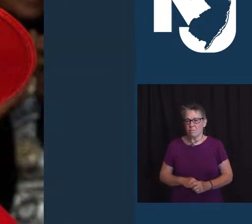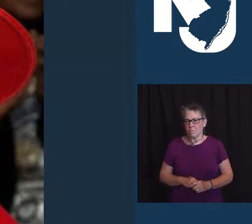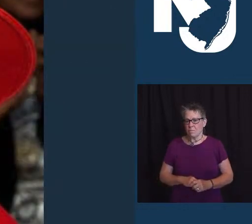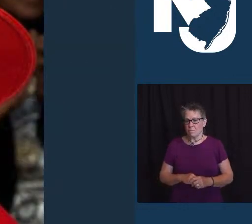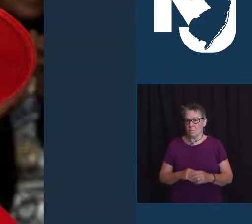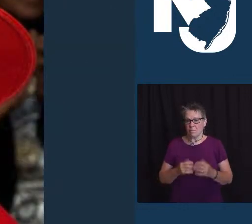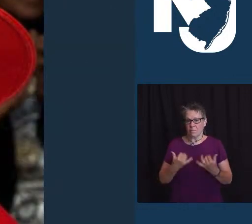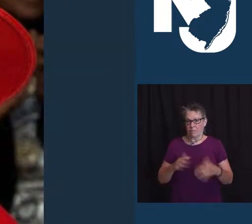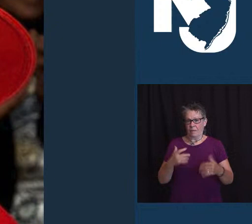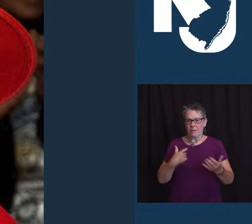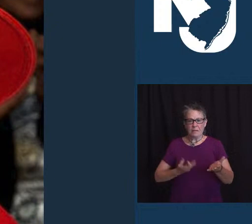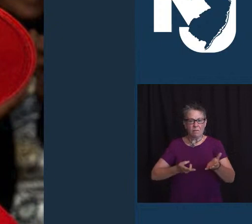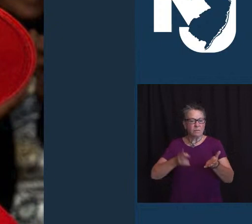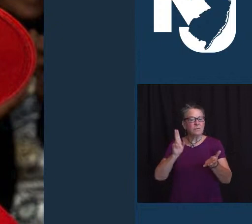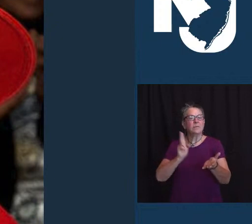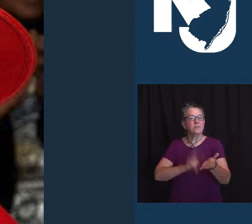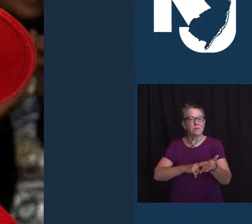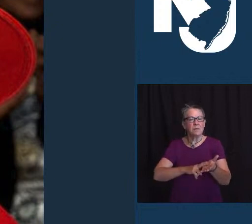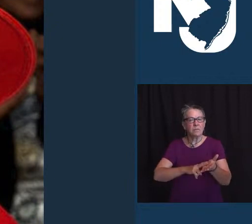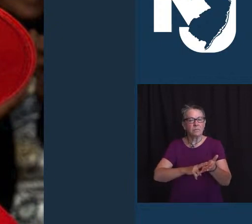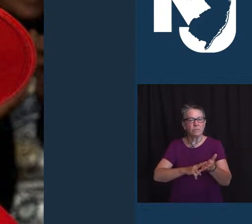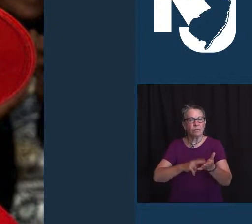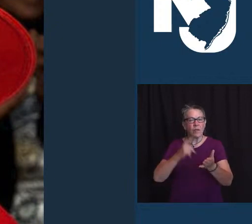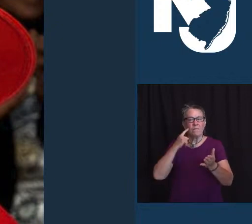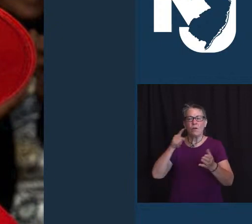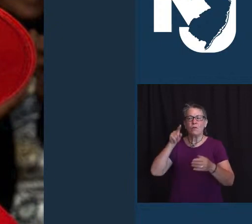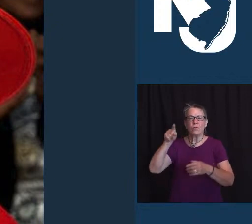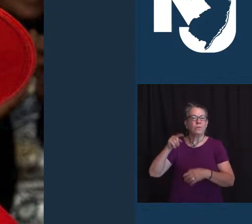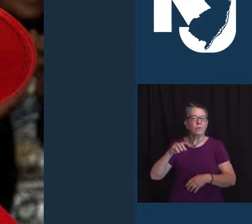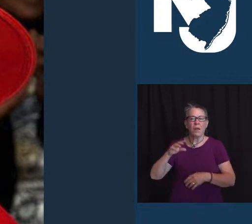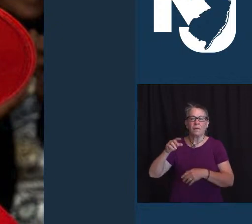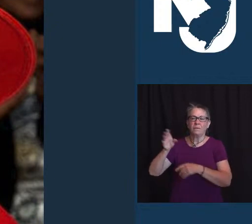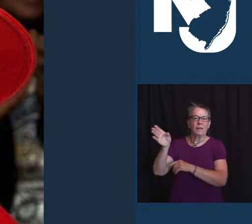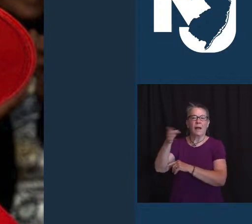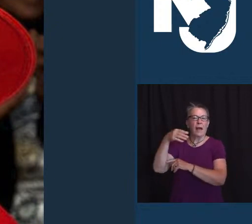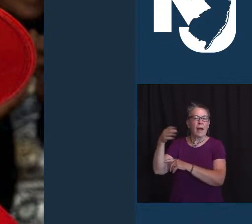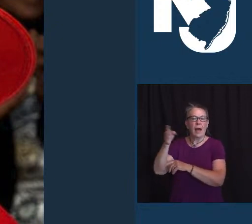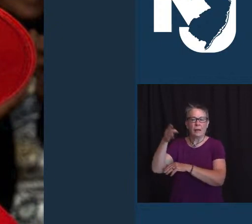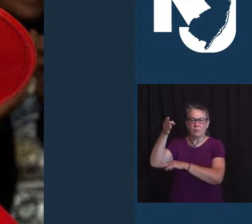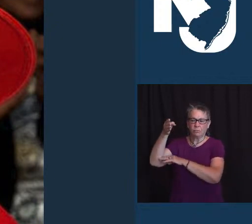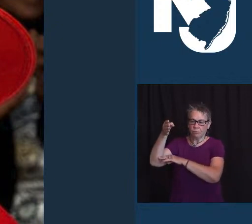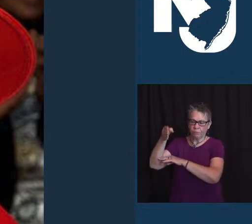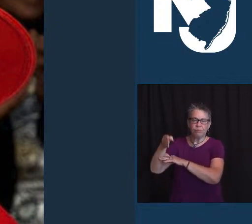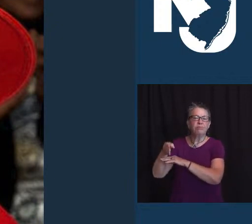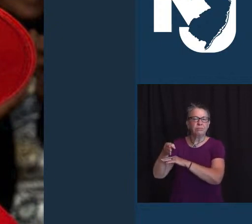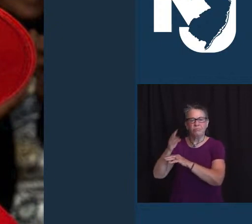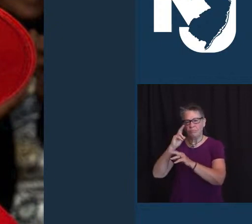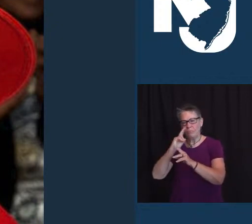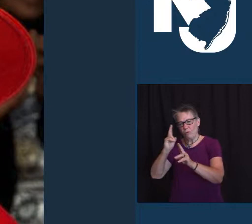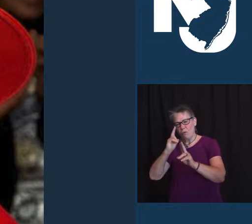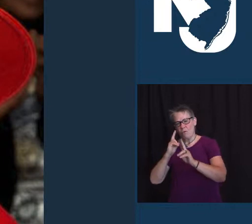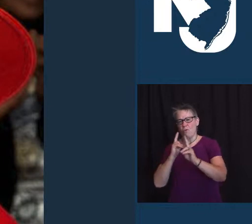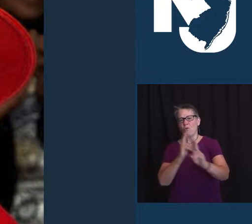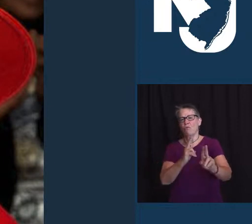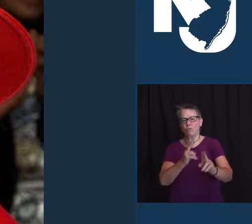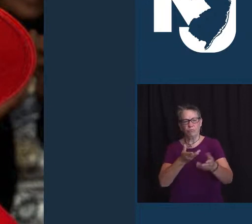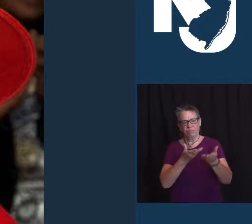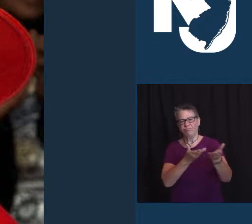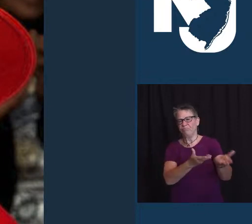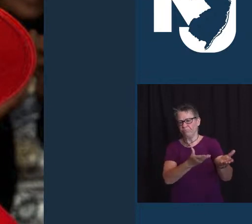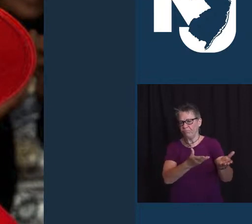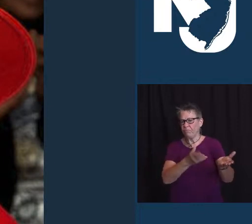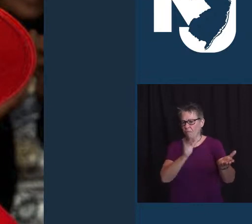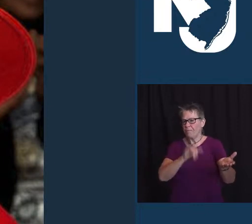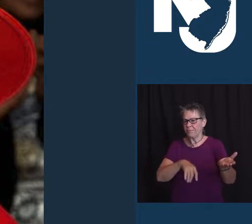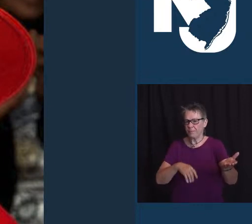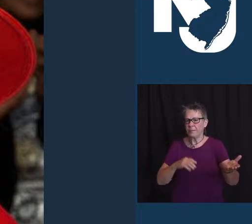flags statewide tomorrow, Tuesday, in honor of this giant, Gwendolyn Faison, the former mayor of Camden,